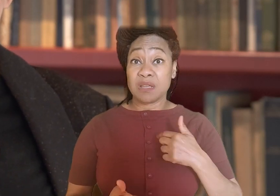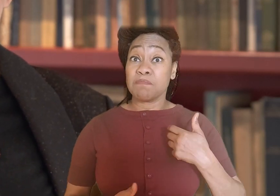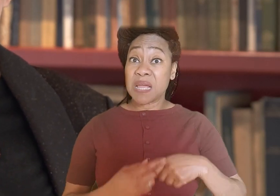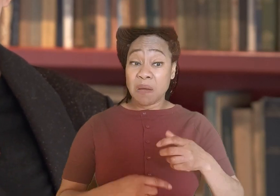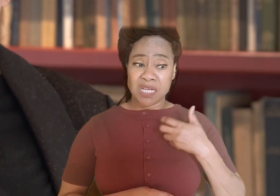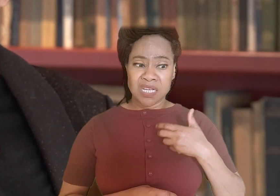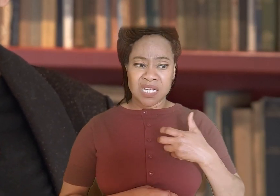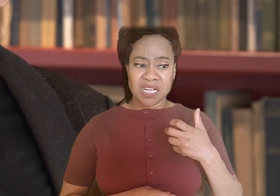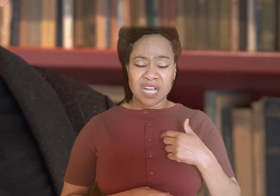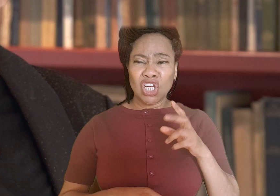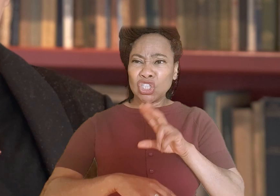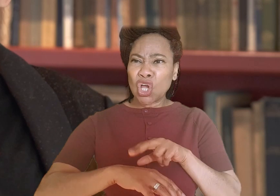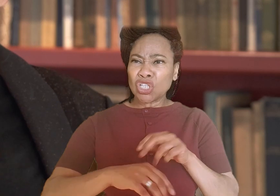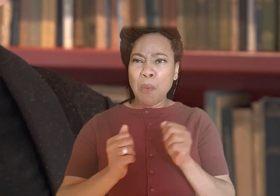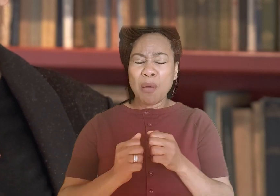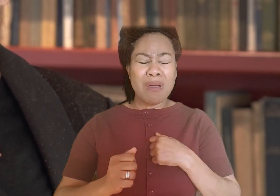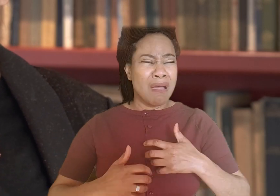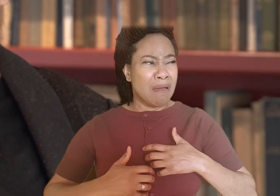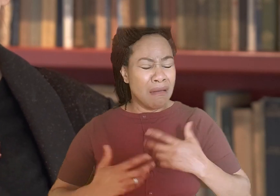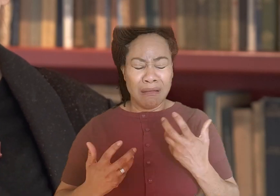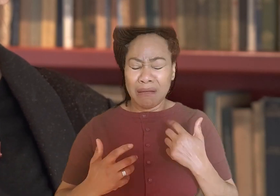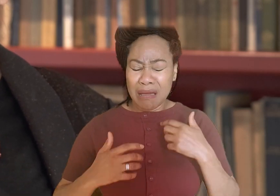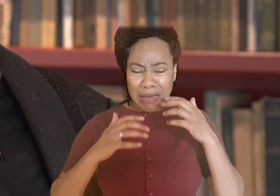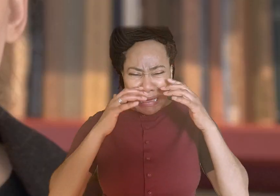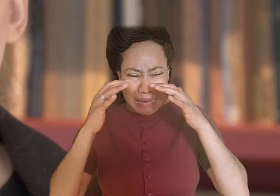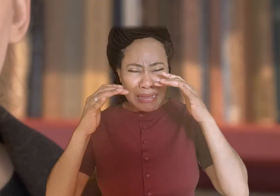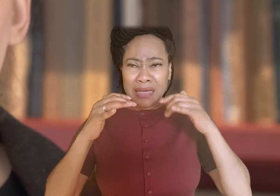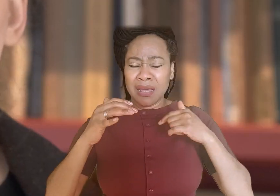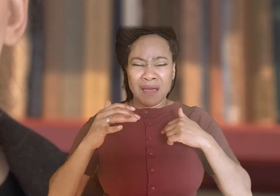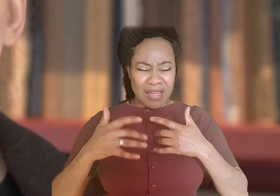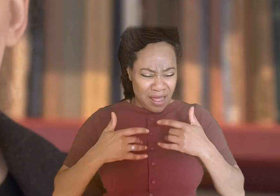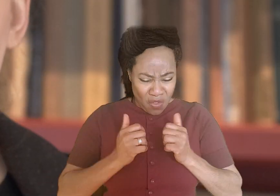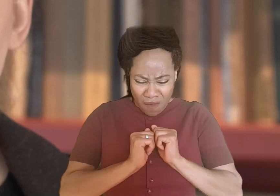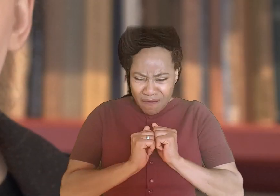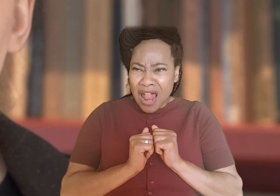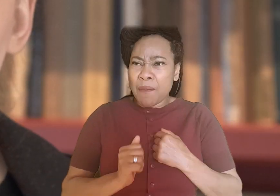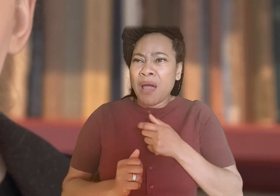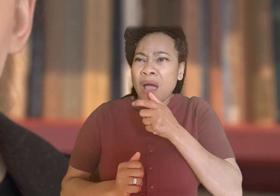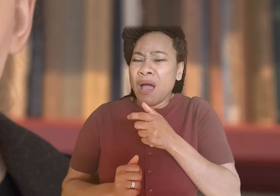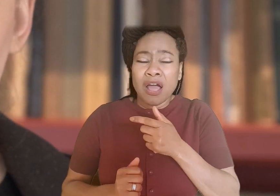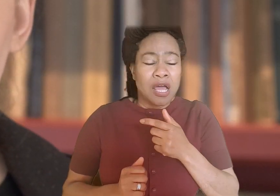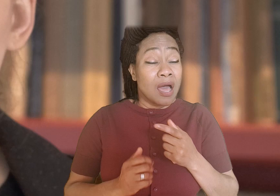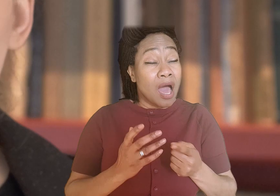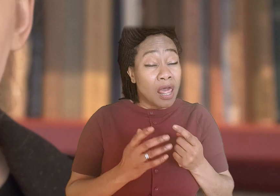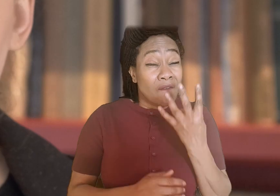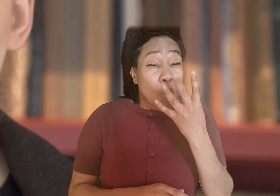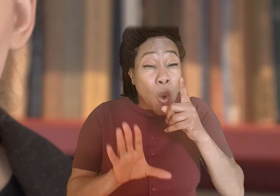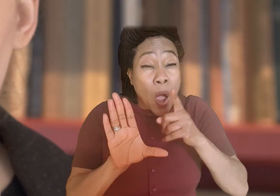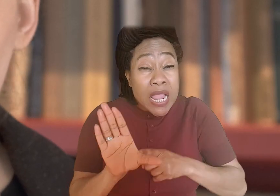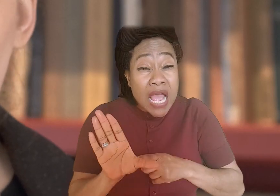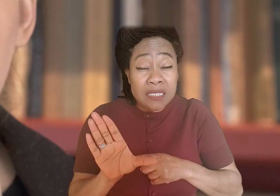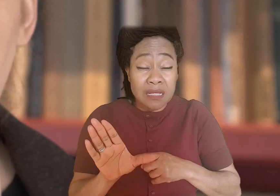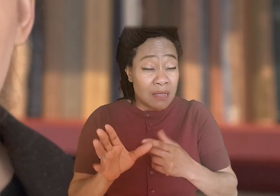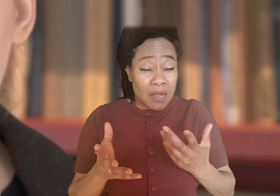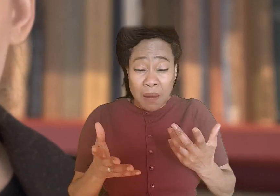in tears, angry, confused, and invalidated. It took another 4 years of failed medications and wasted